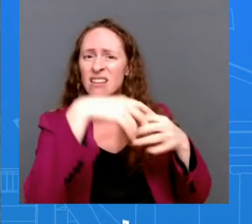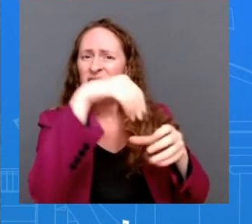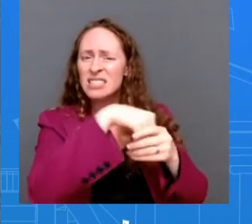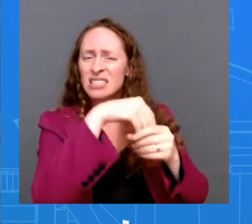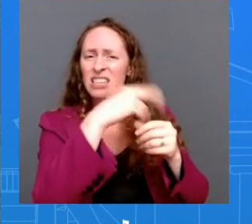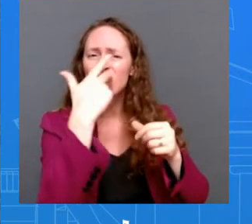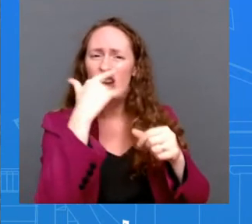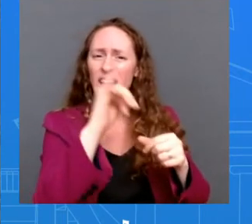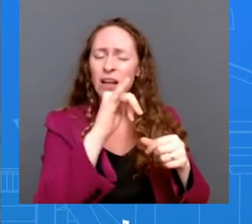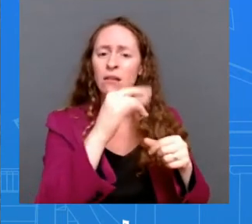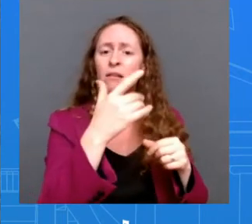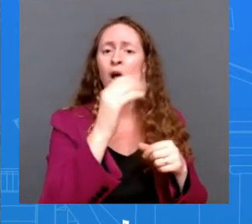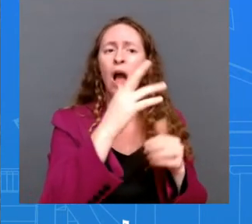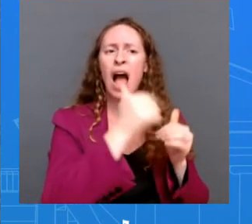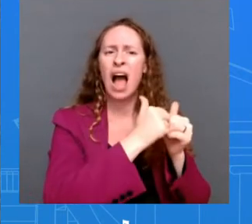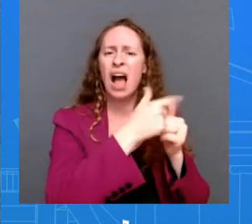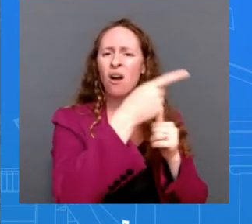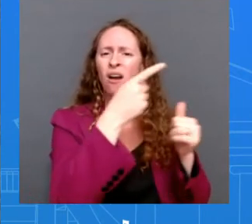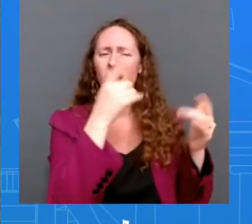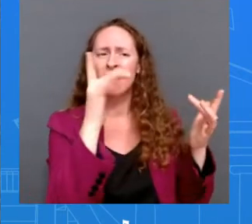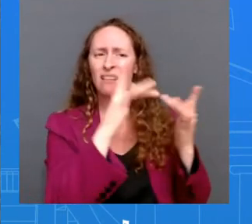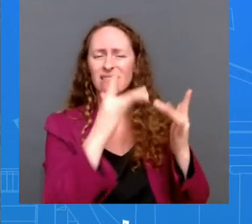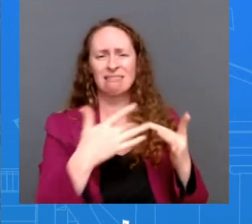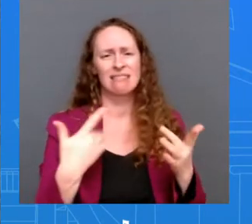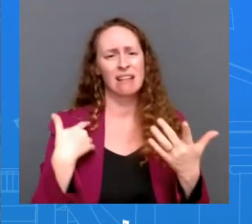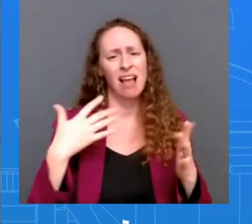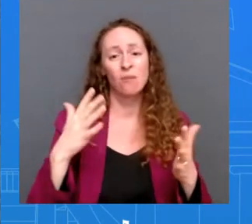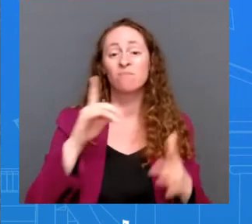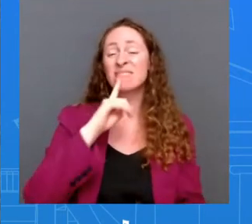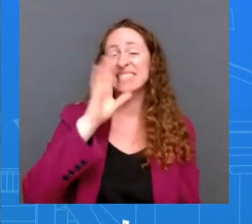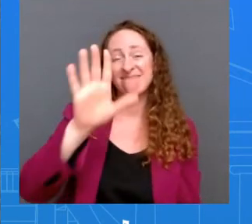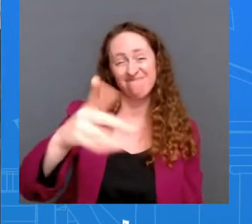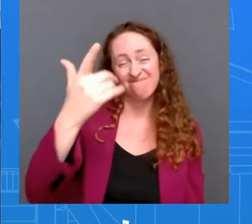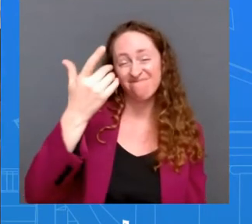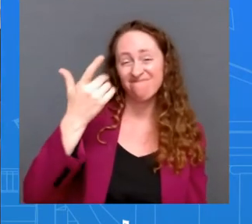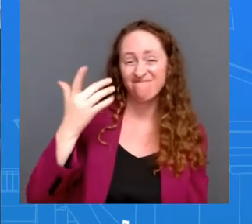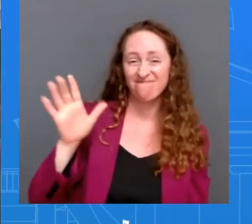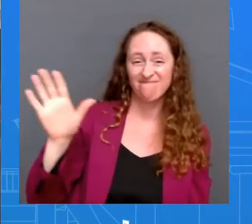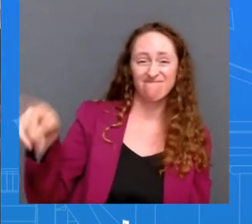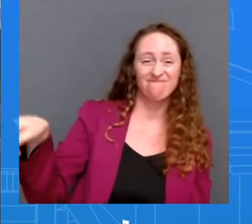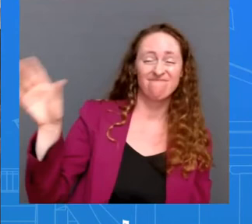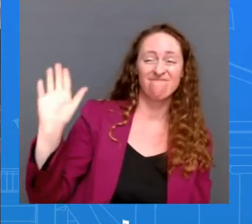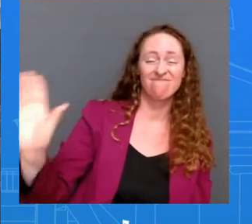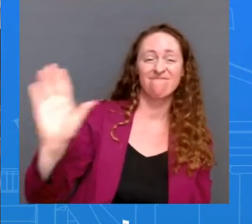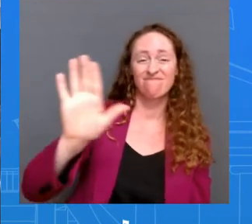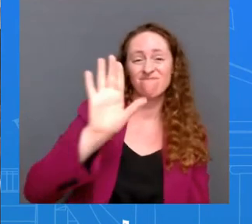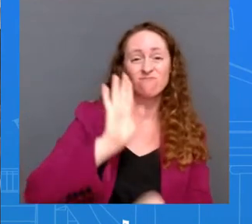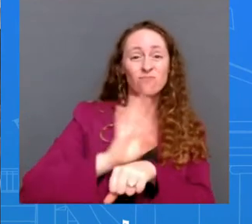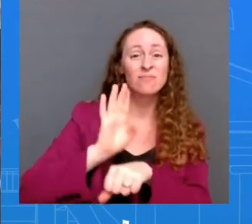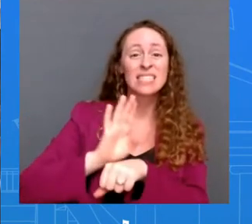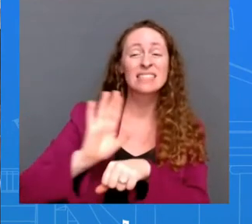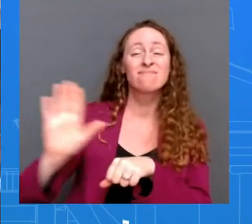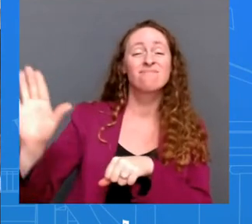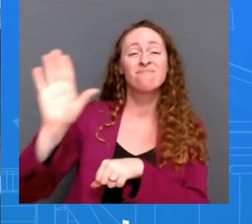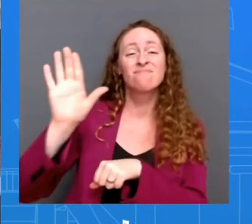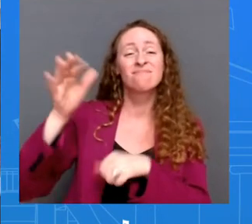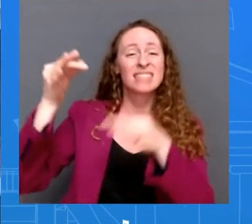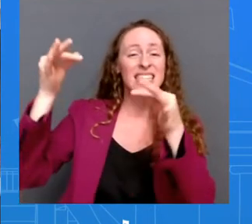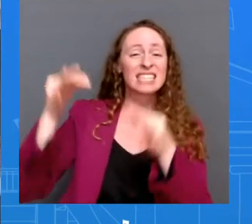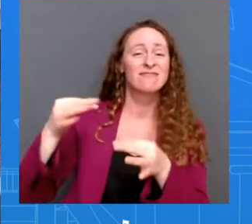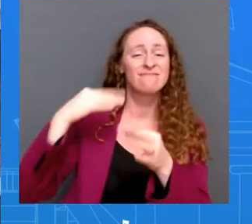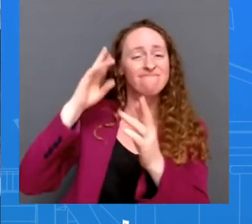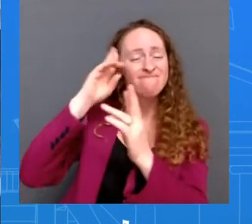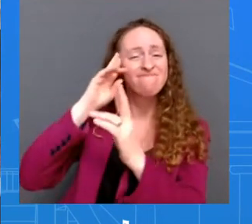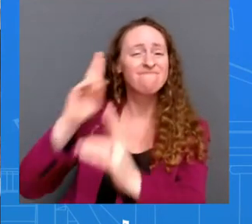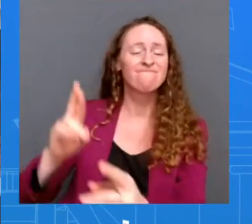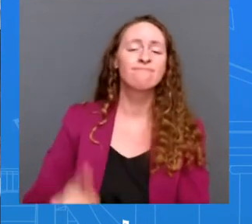their own decisions, and we have to respect that. What about supply chains with the activity going on around Taiwan? How is that affecting our supply chains,